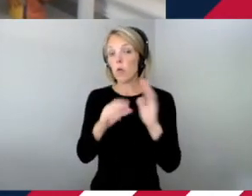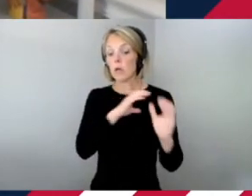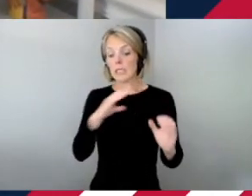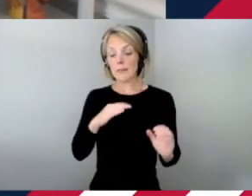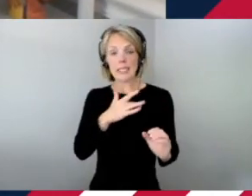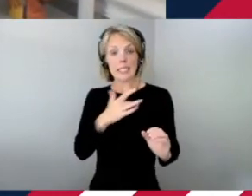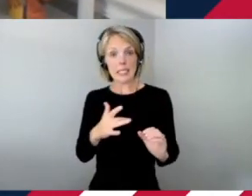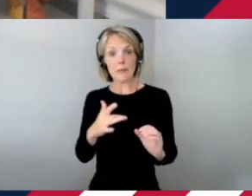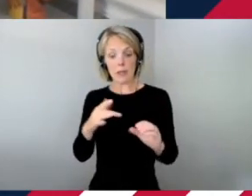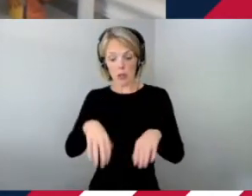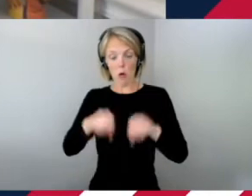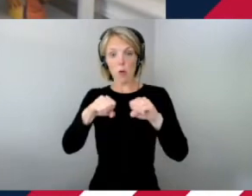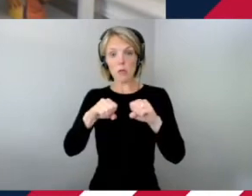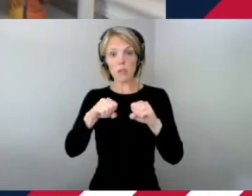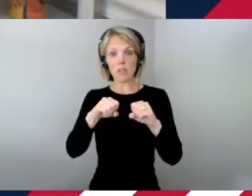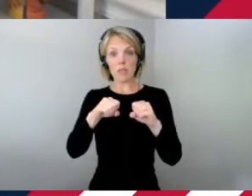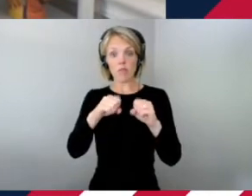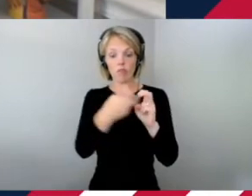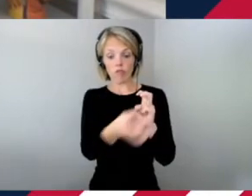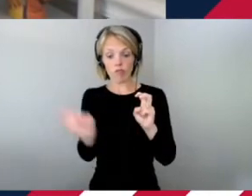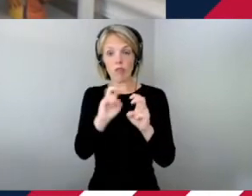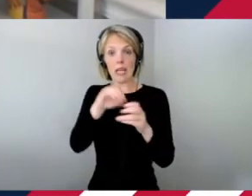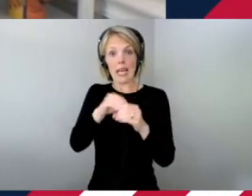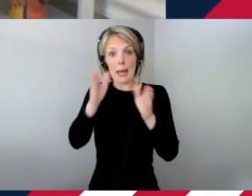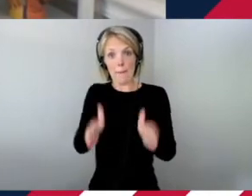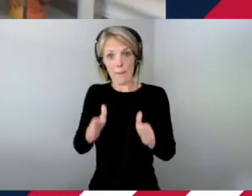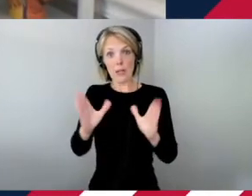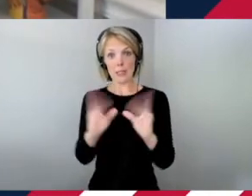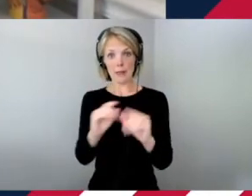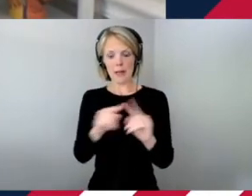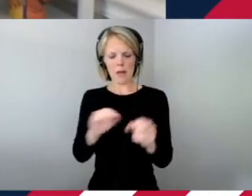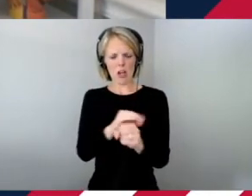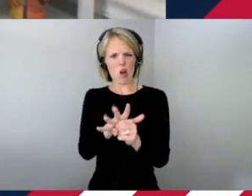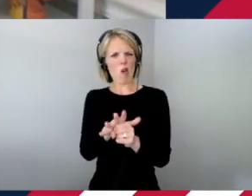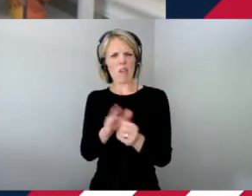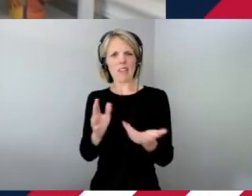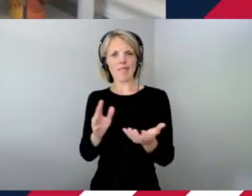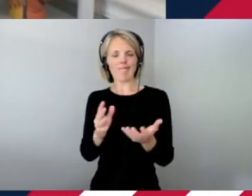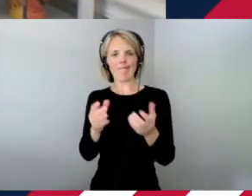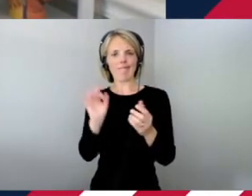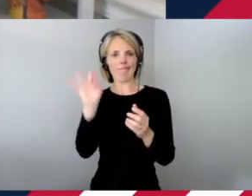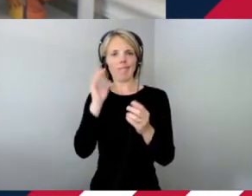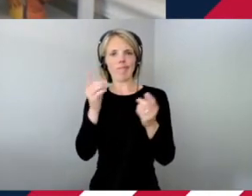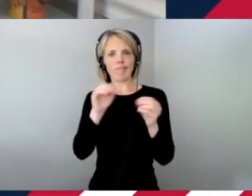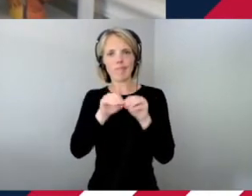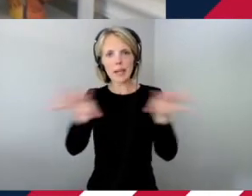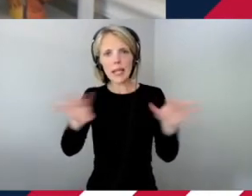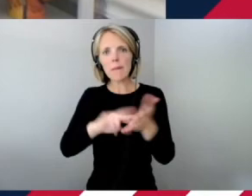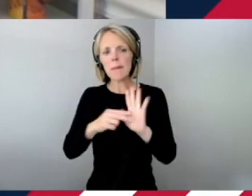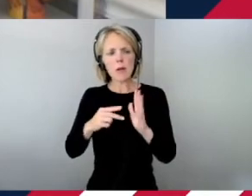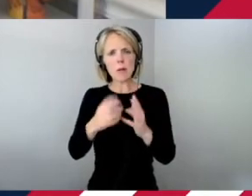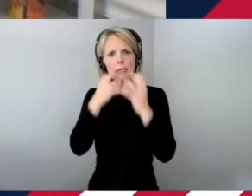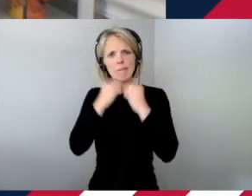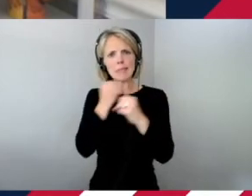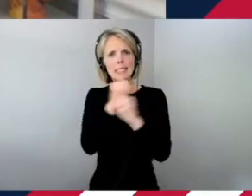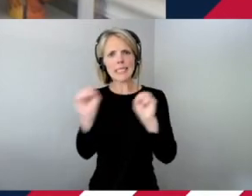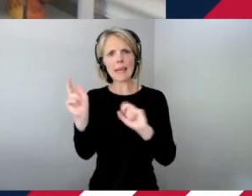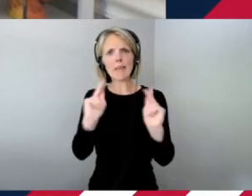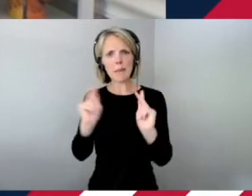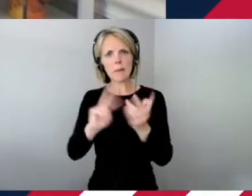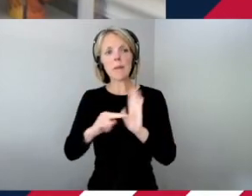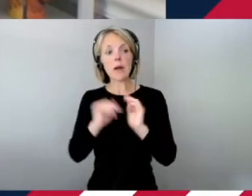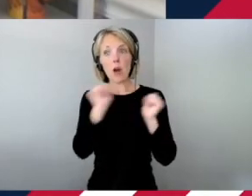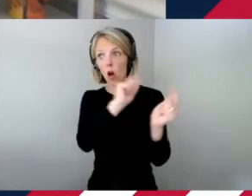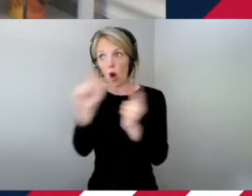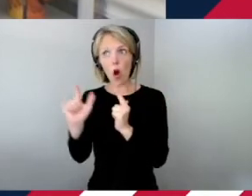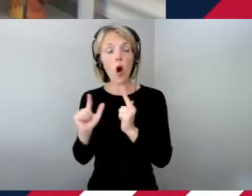in-person meetings, but given the COVID-19 pandemic and the goal that we want to ensure the safety of convention participants, all of the standing